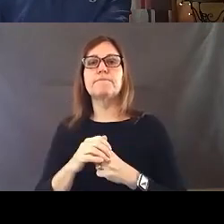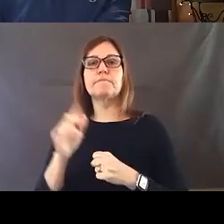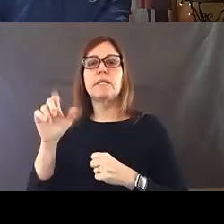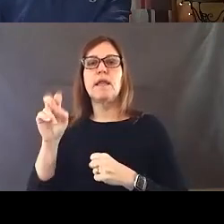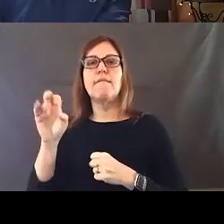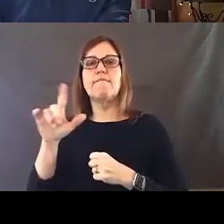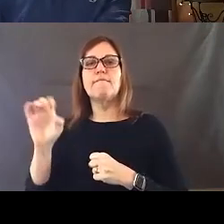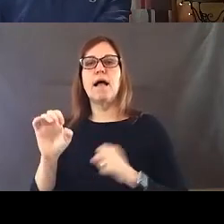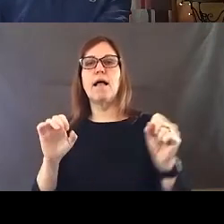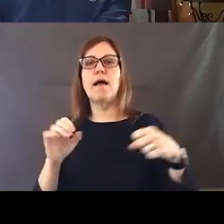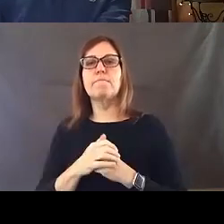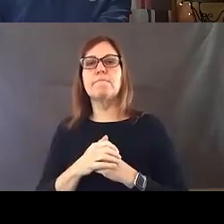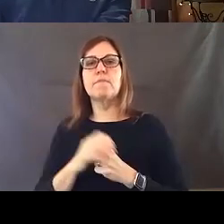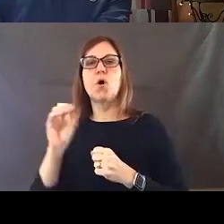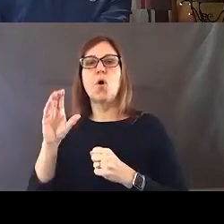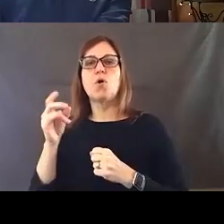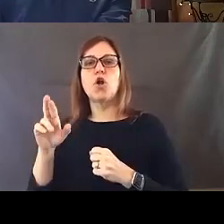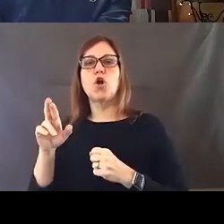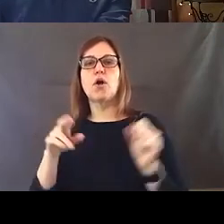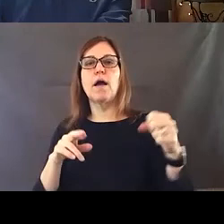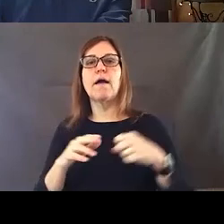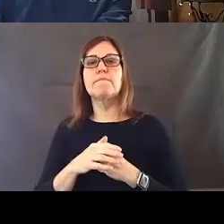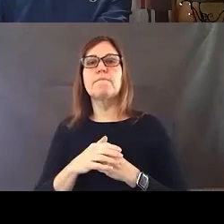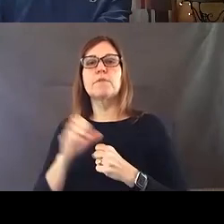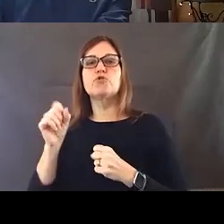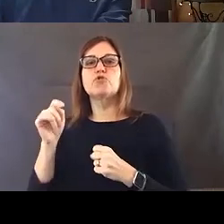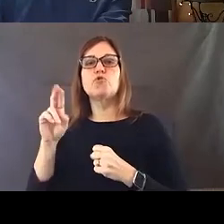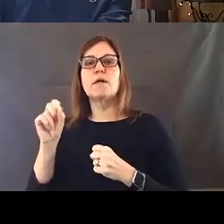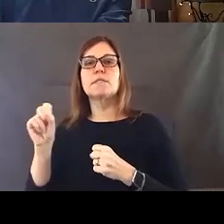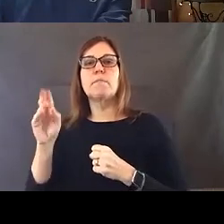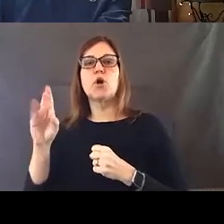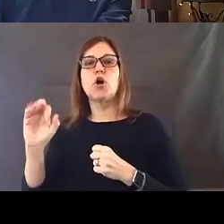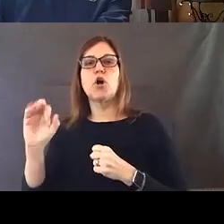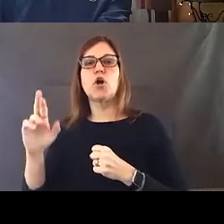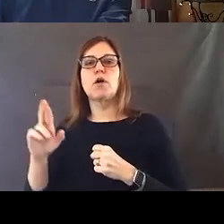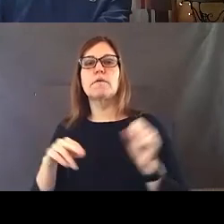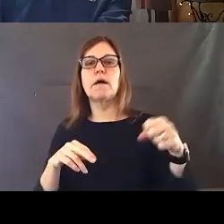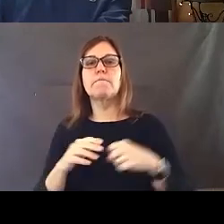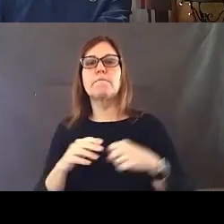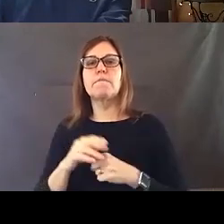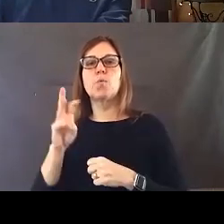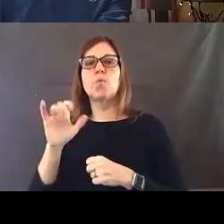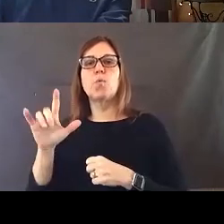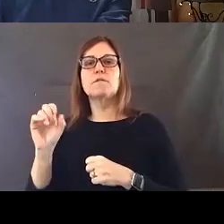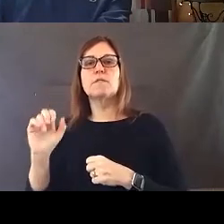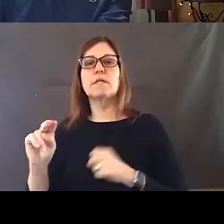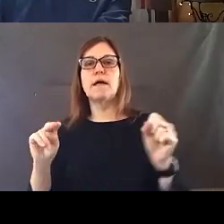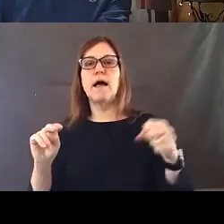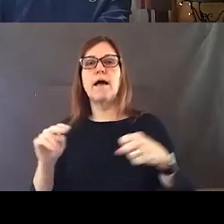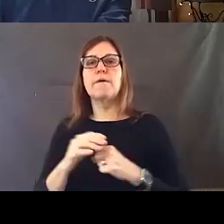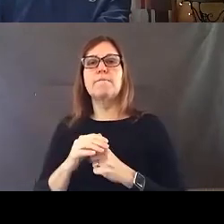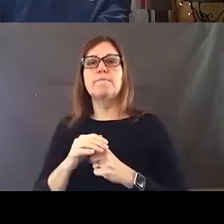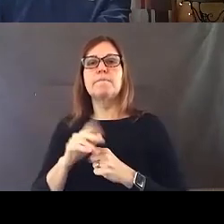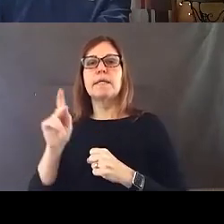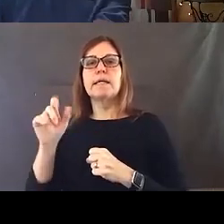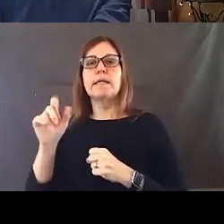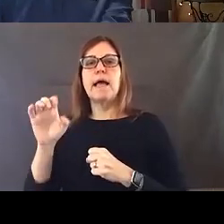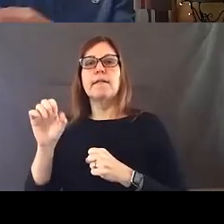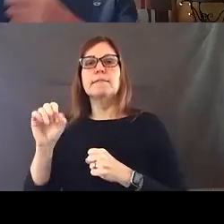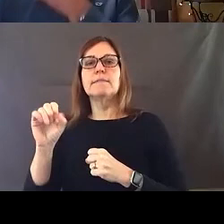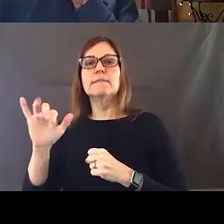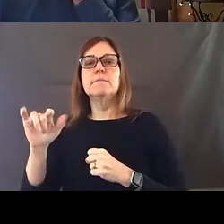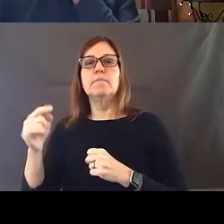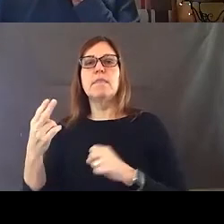O'Connor. Aye. Ms. Strasburger. Aye. Mr. Wilson. Aye. Mrs. Kelsmith.